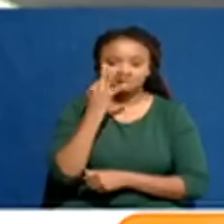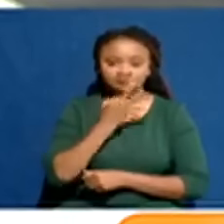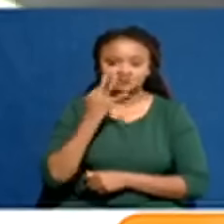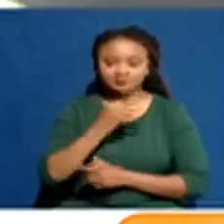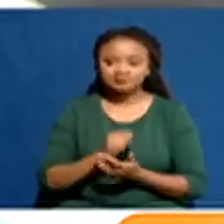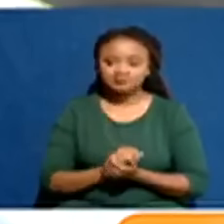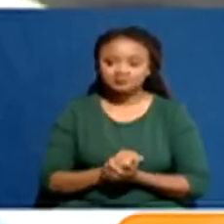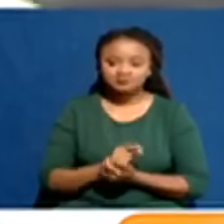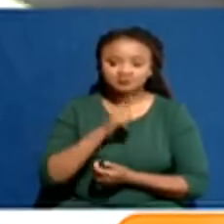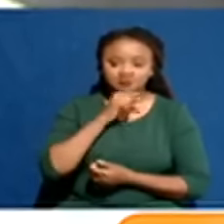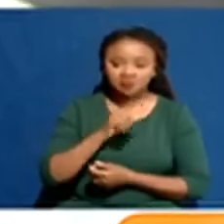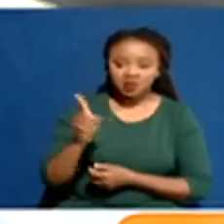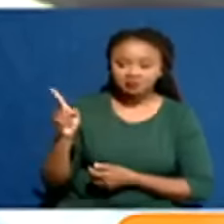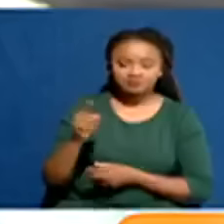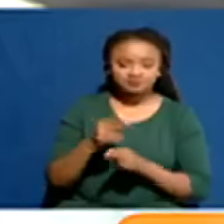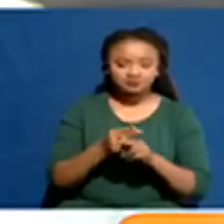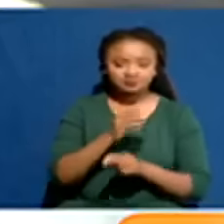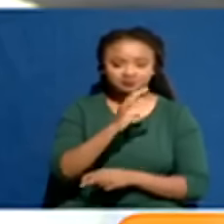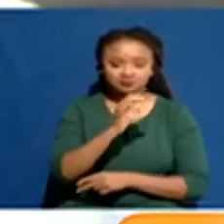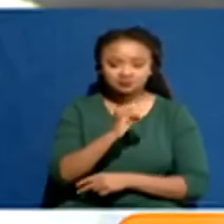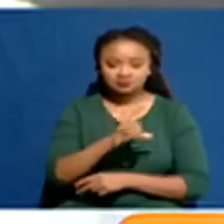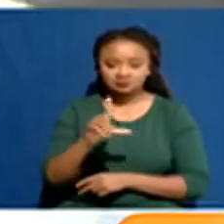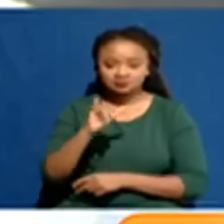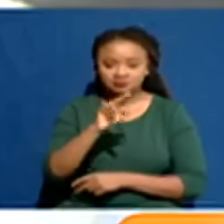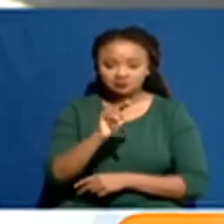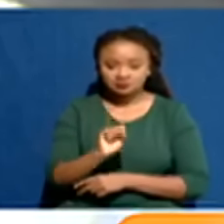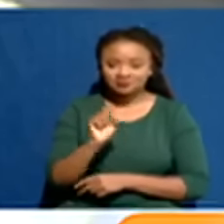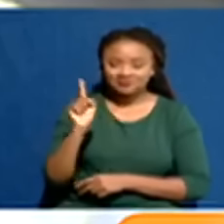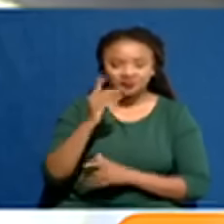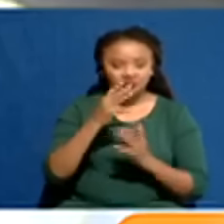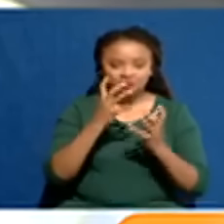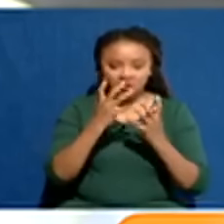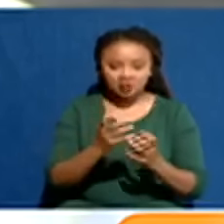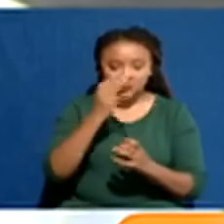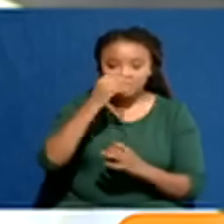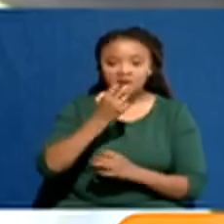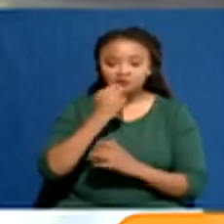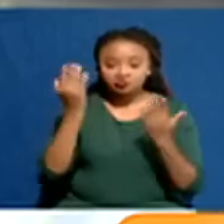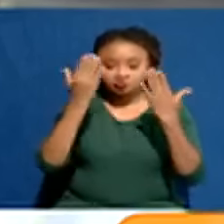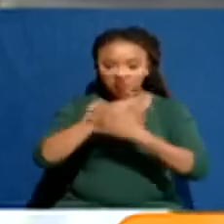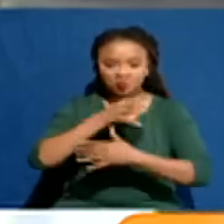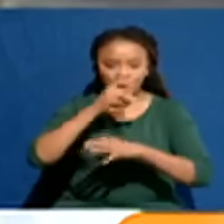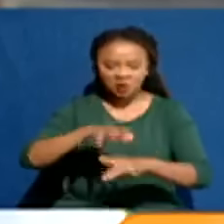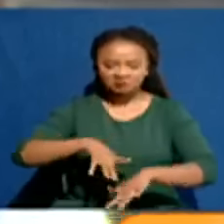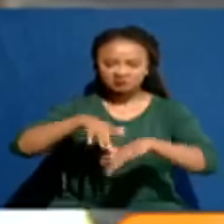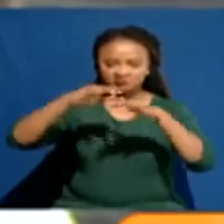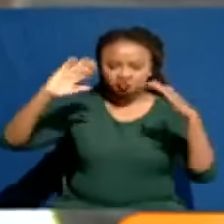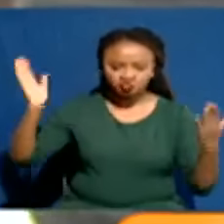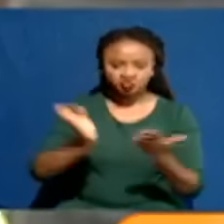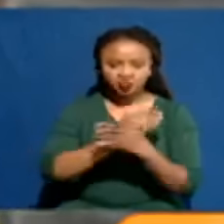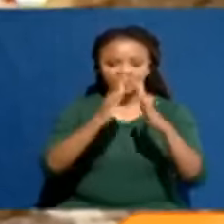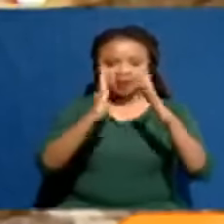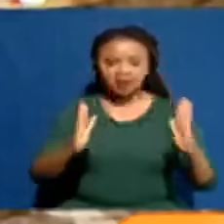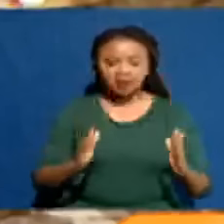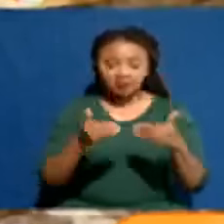Collins Oyengo's family suffered the most loss after the floods swept away their home on Tuesday night, with the four family members